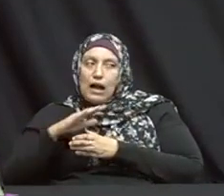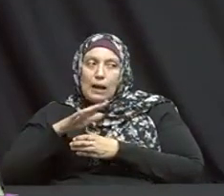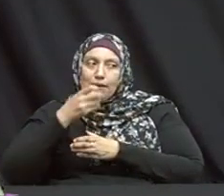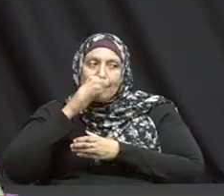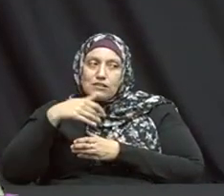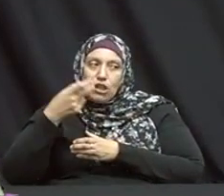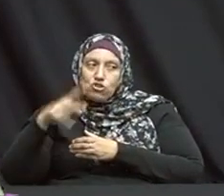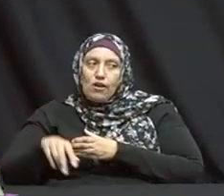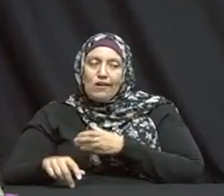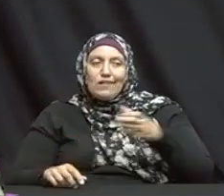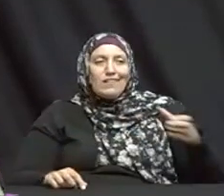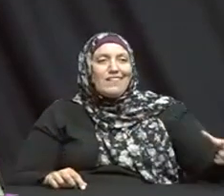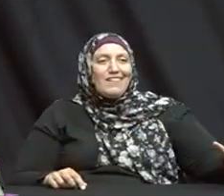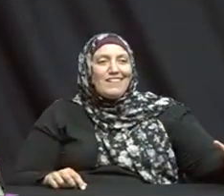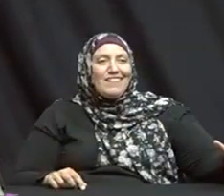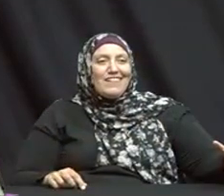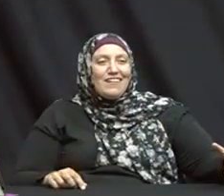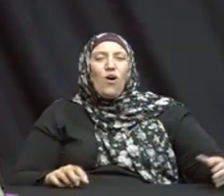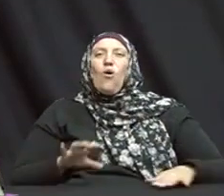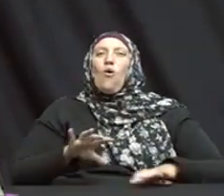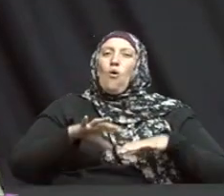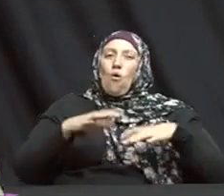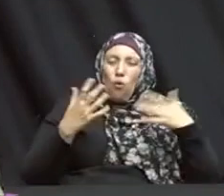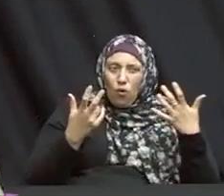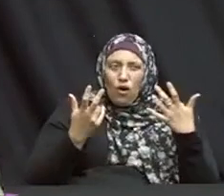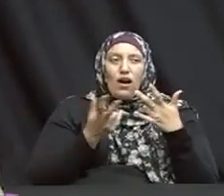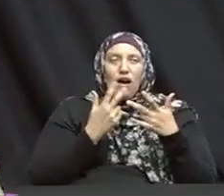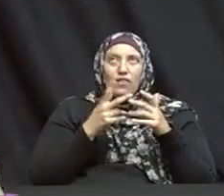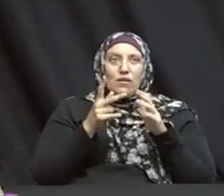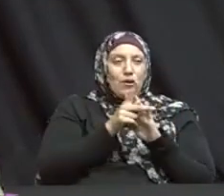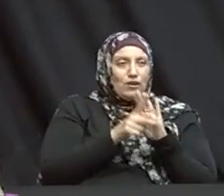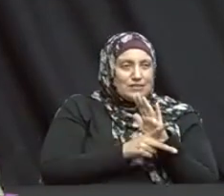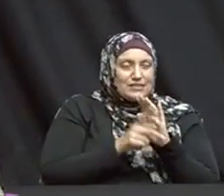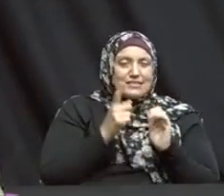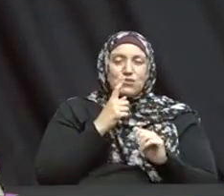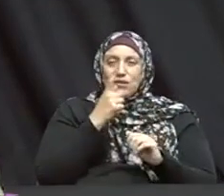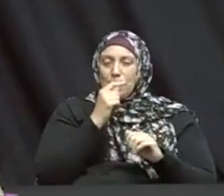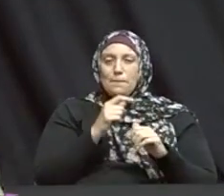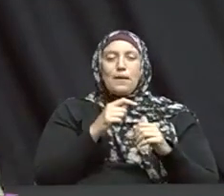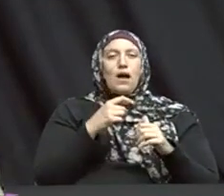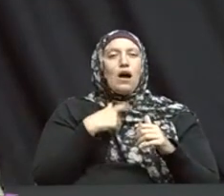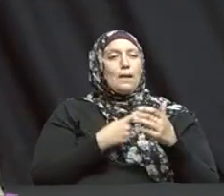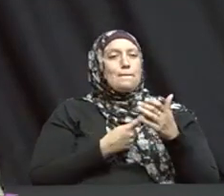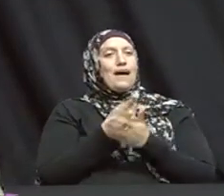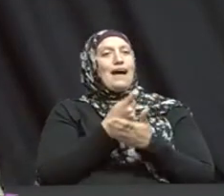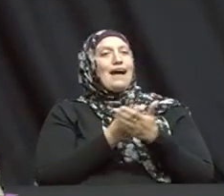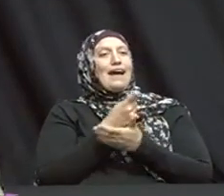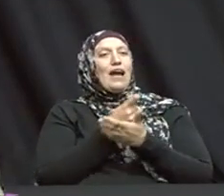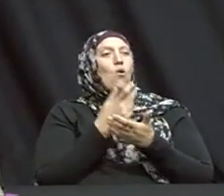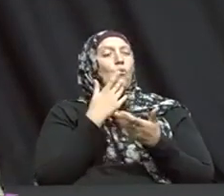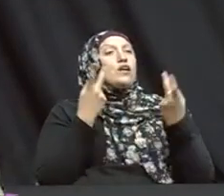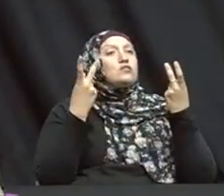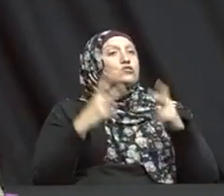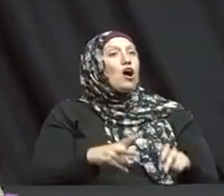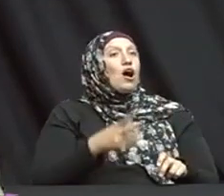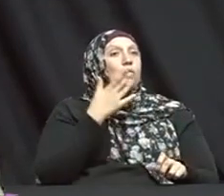to your estate, which at that point in time would be regulated according to Islamic laws, estate